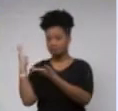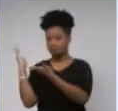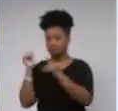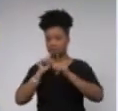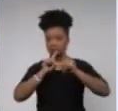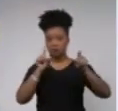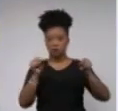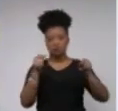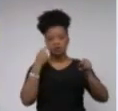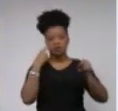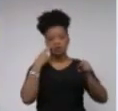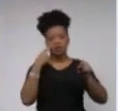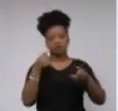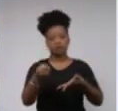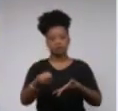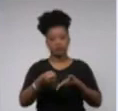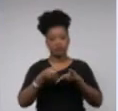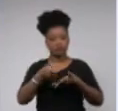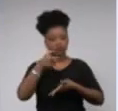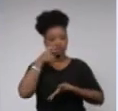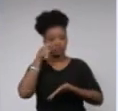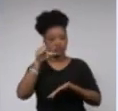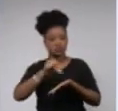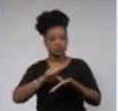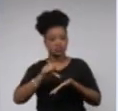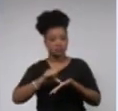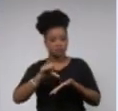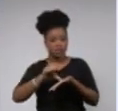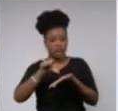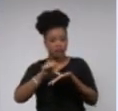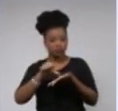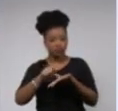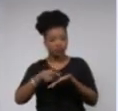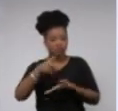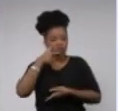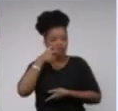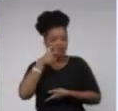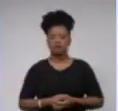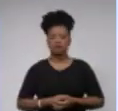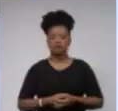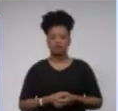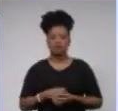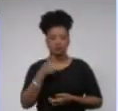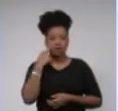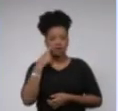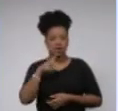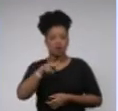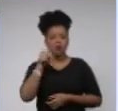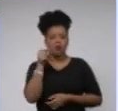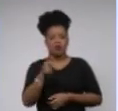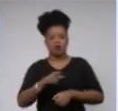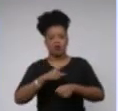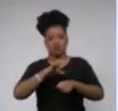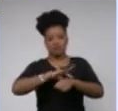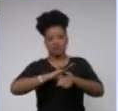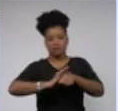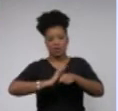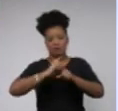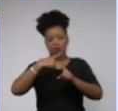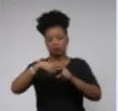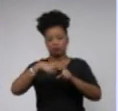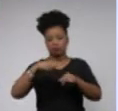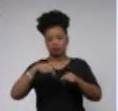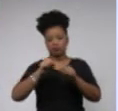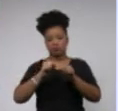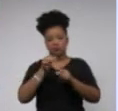Municipality. Professor Fran Millán has also prepared a chart based on the new cases that shows a